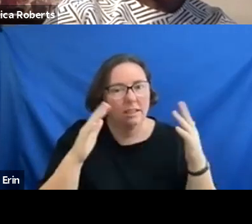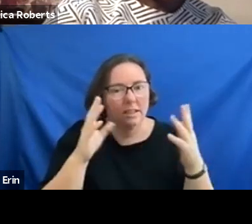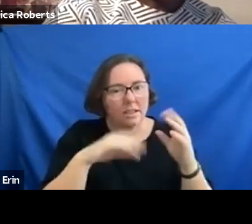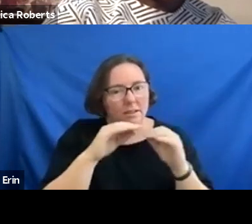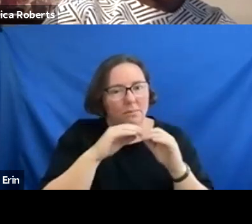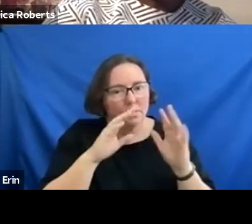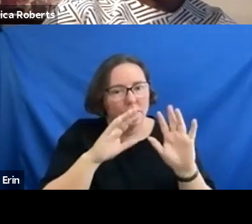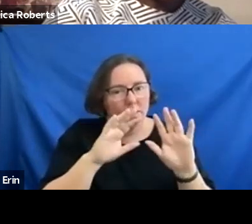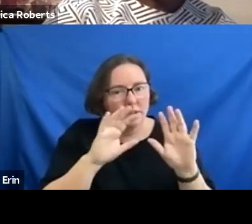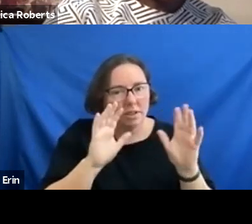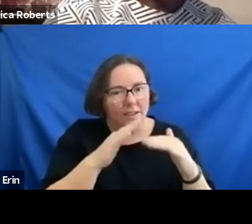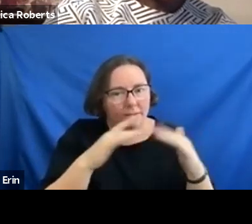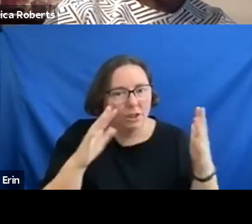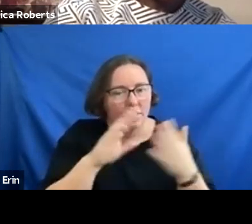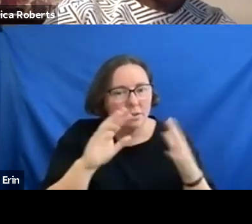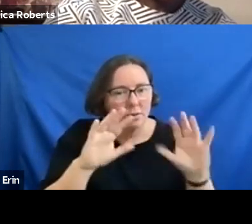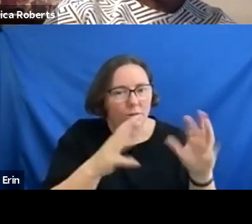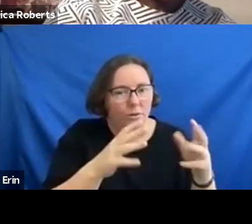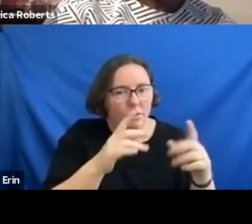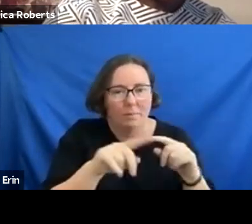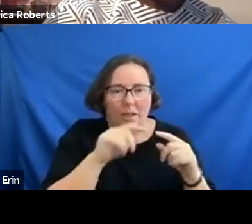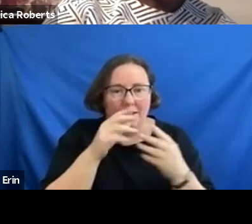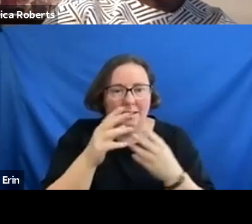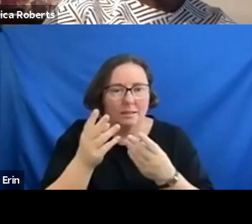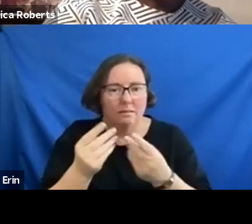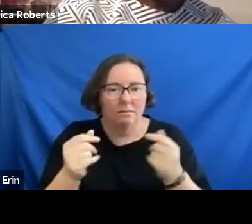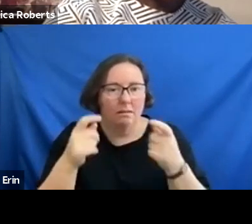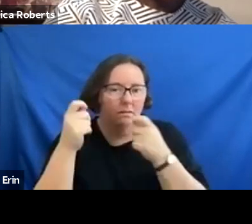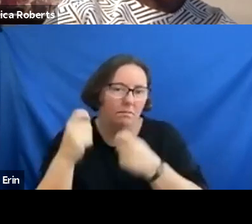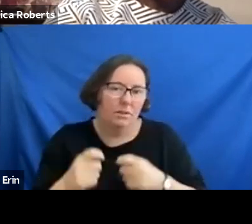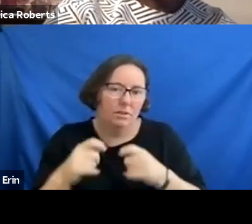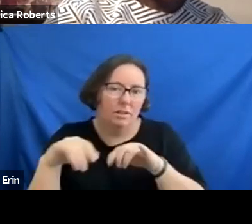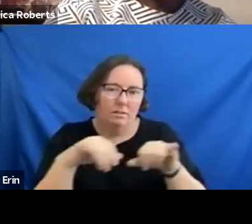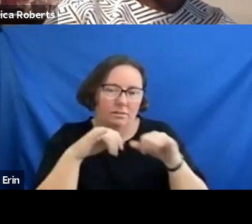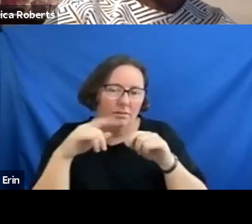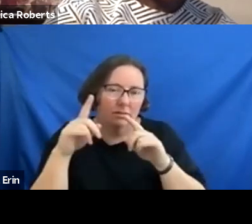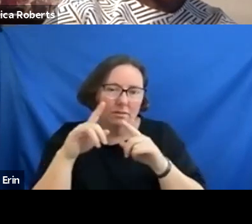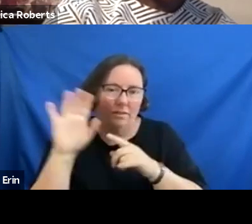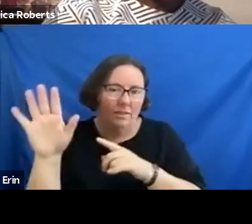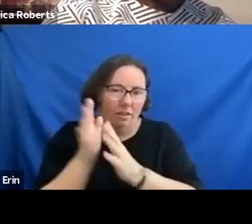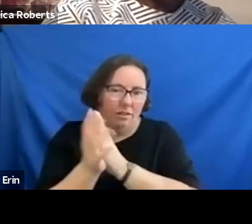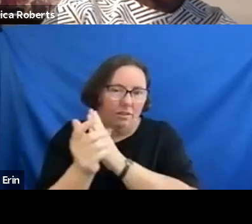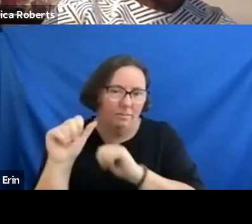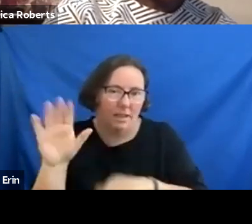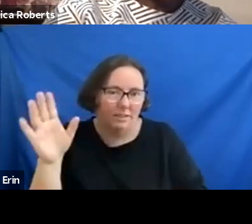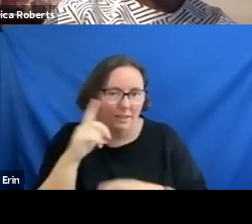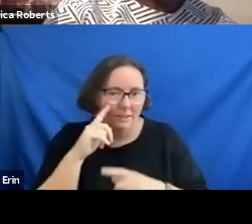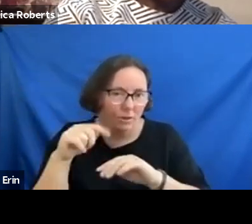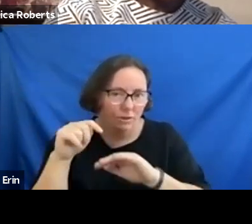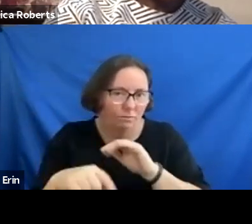more diverse, but that does not dilute the exam school's capacity for